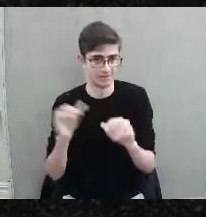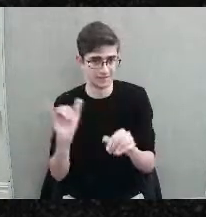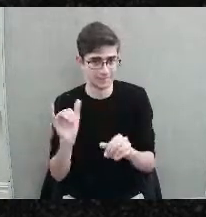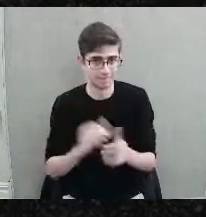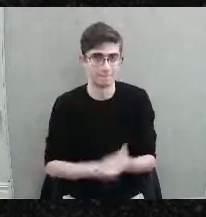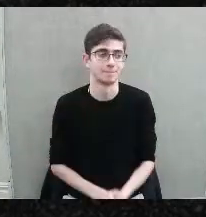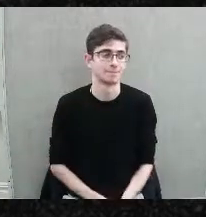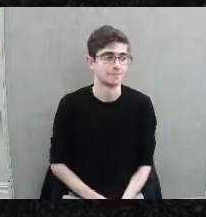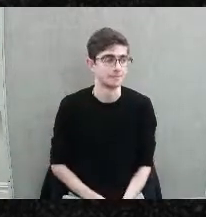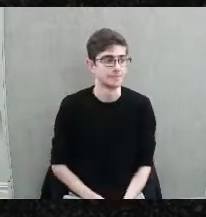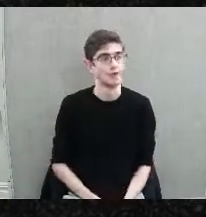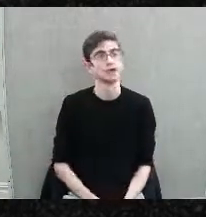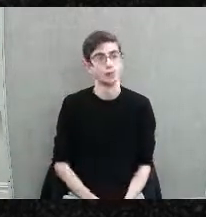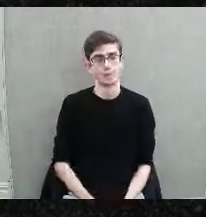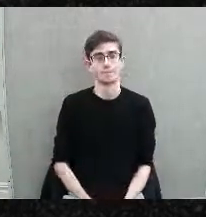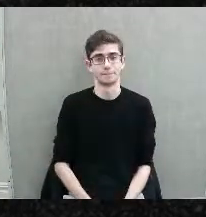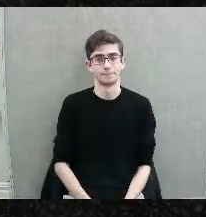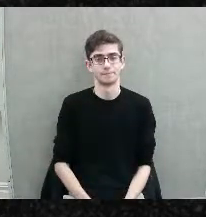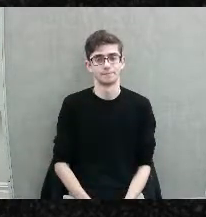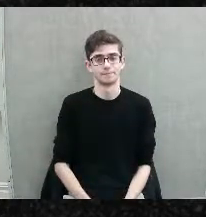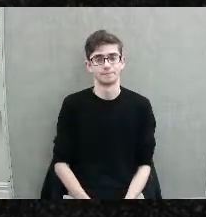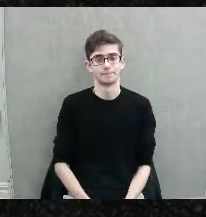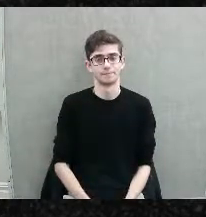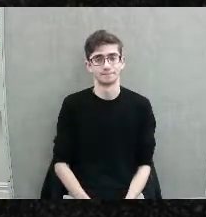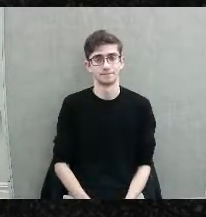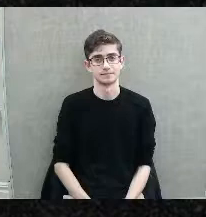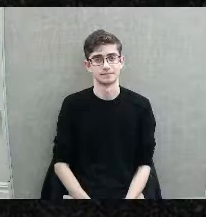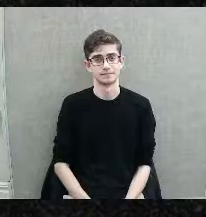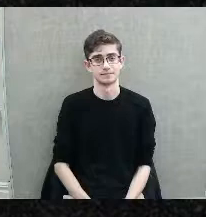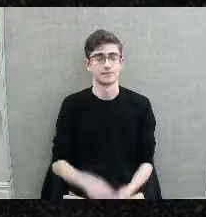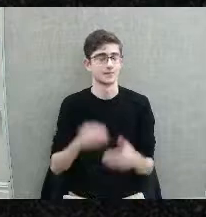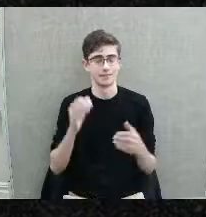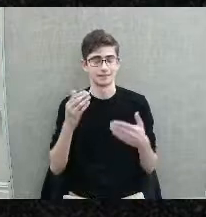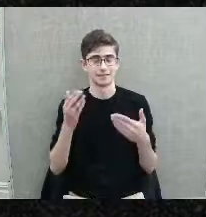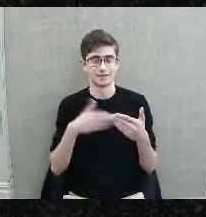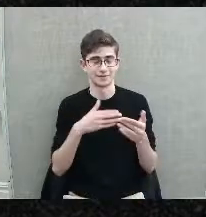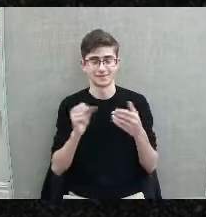So as you can see, confusing, big, unanswerable question,